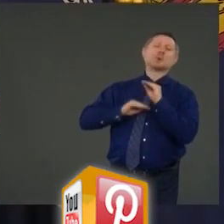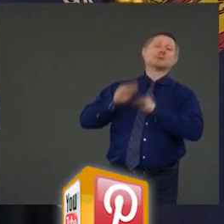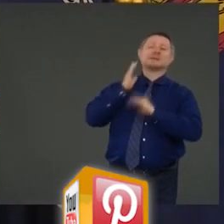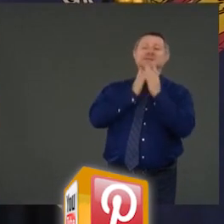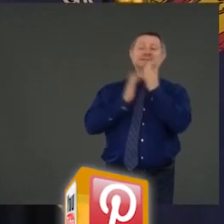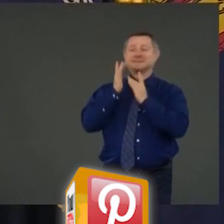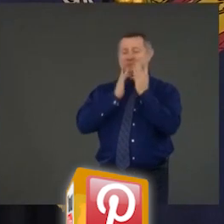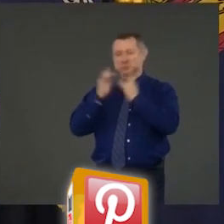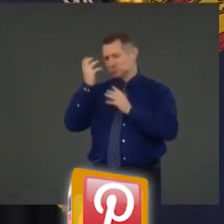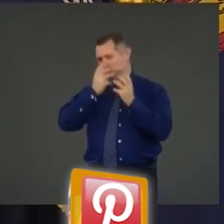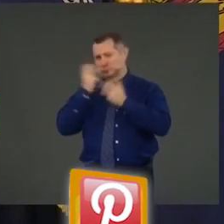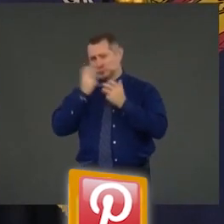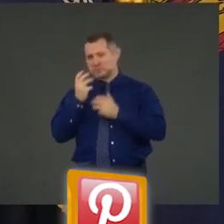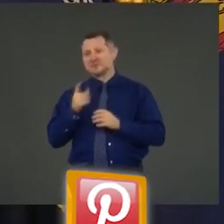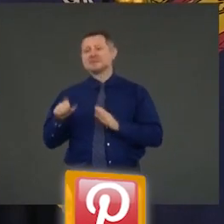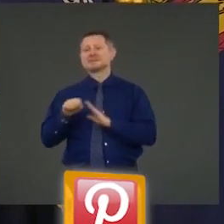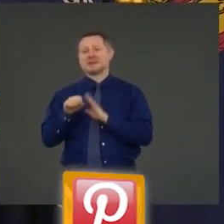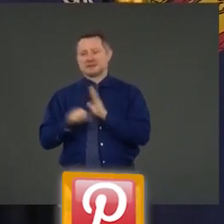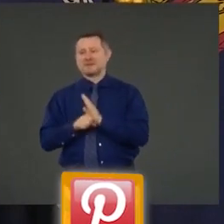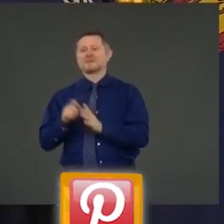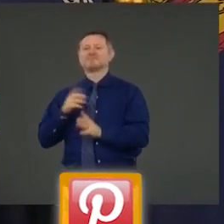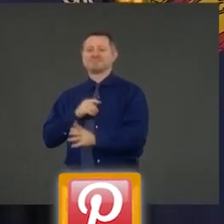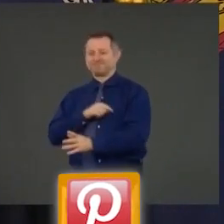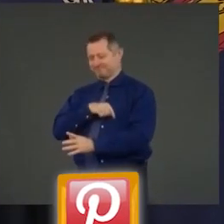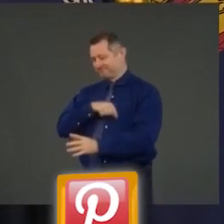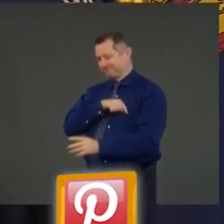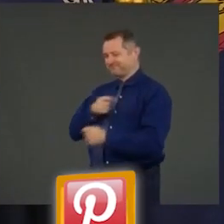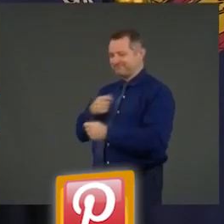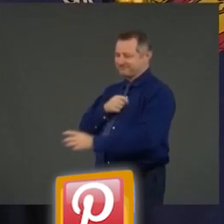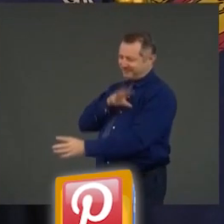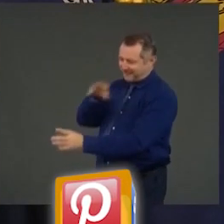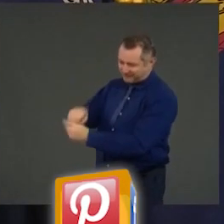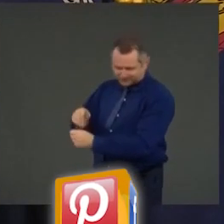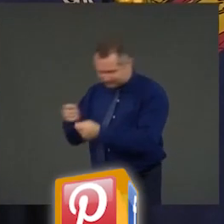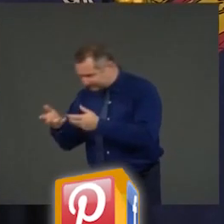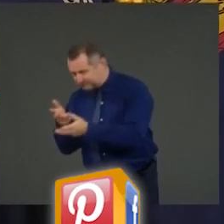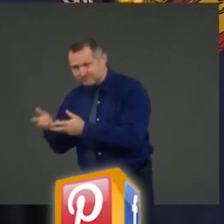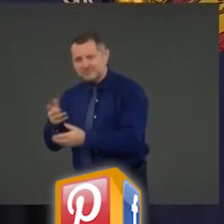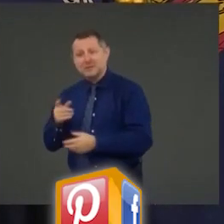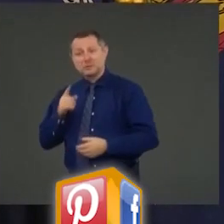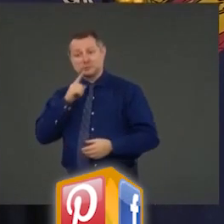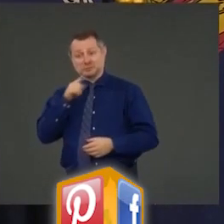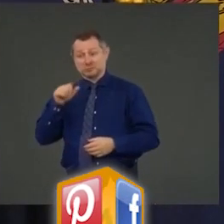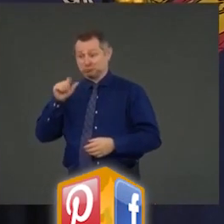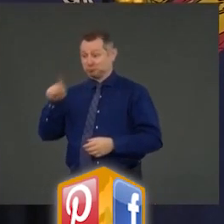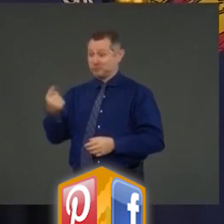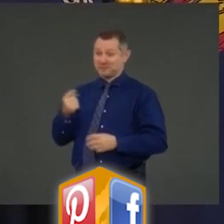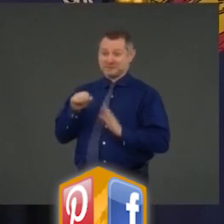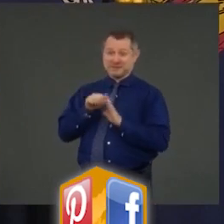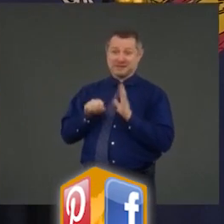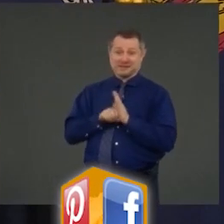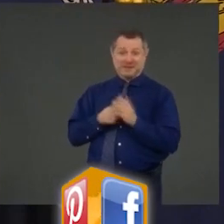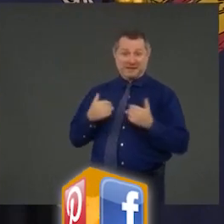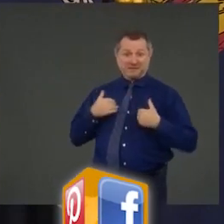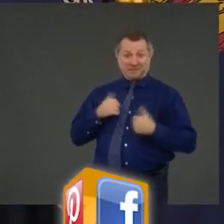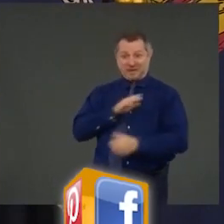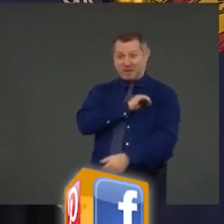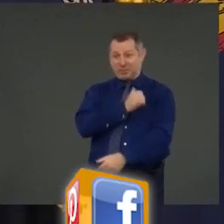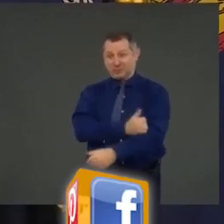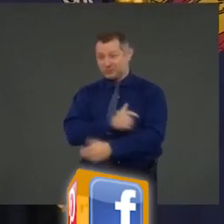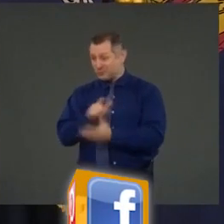the state had to step in. So it's not just that the state has a legal authority over the